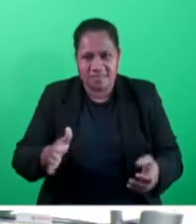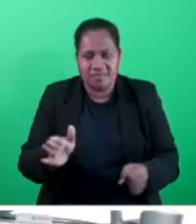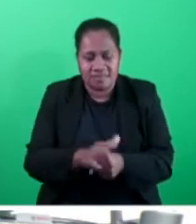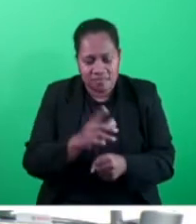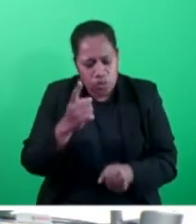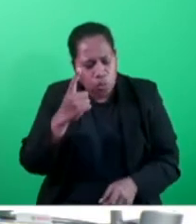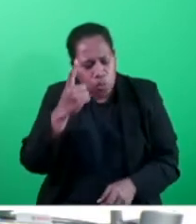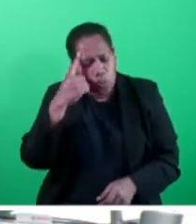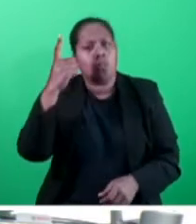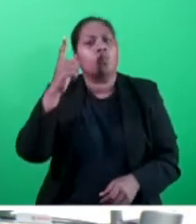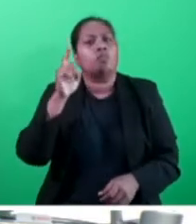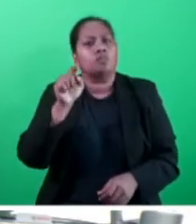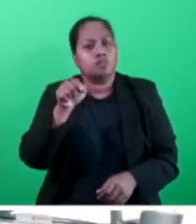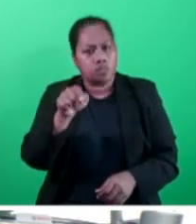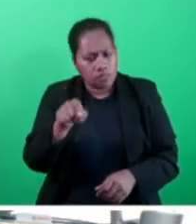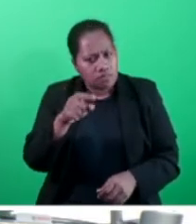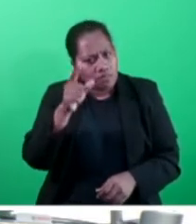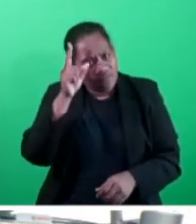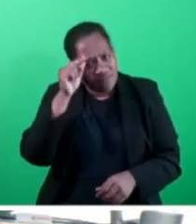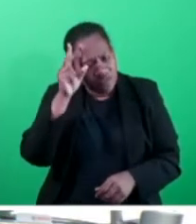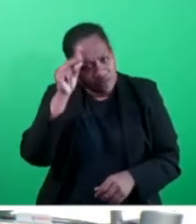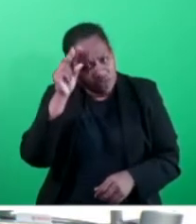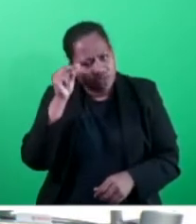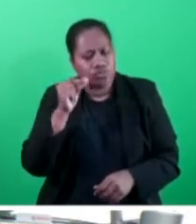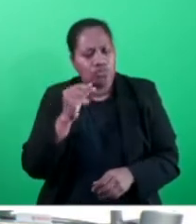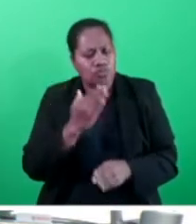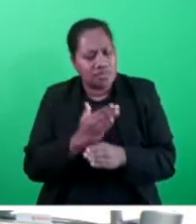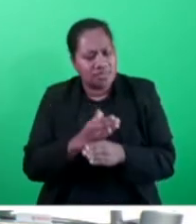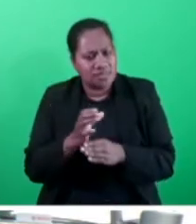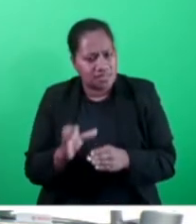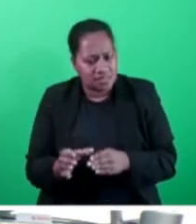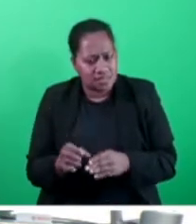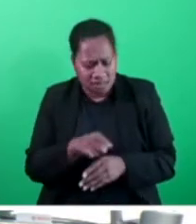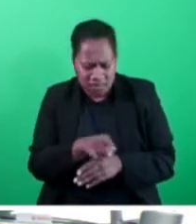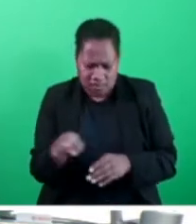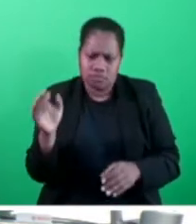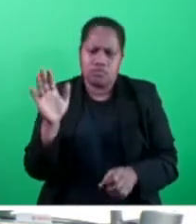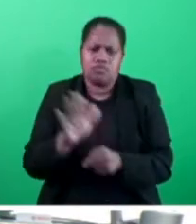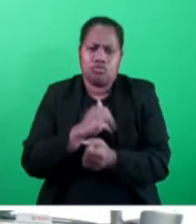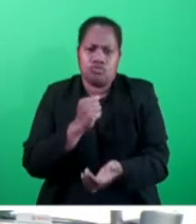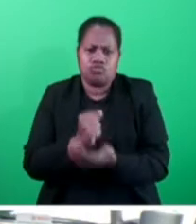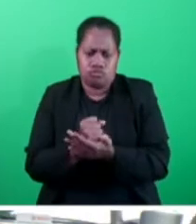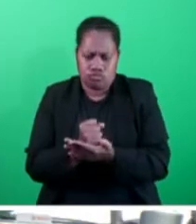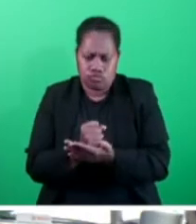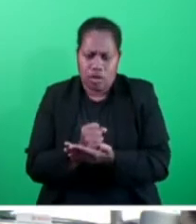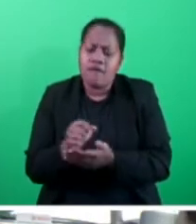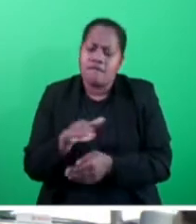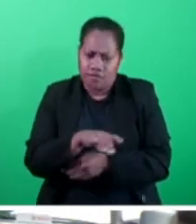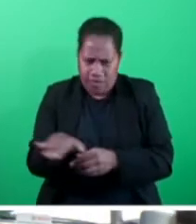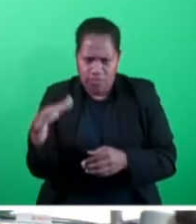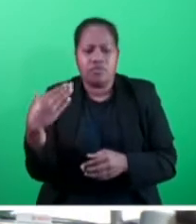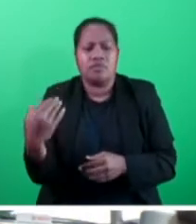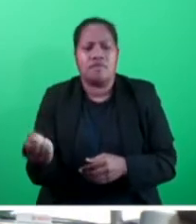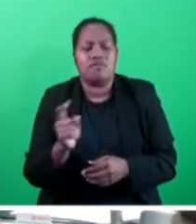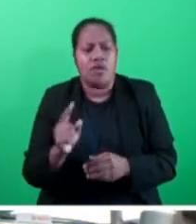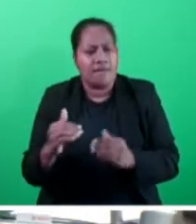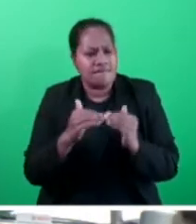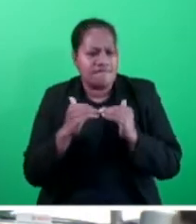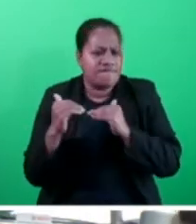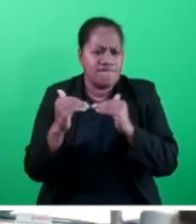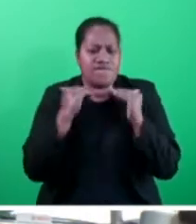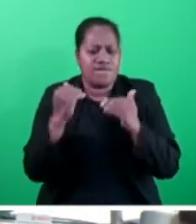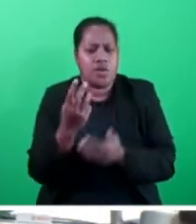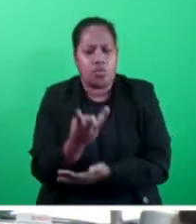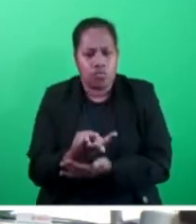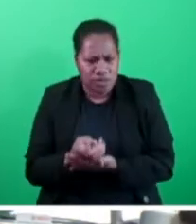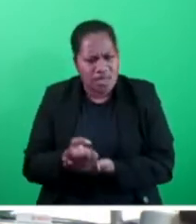workers that we know we have and assures them of a sustainable and a fair minimum wage. I know they have